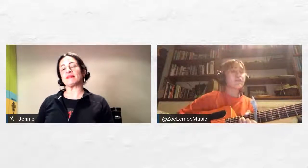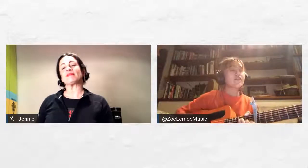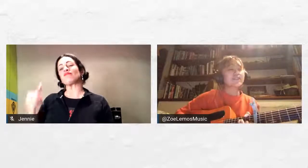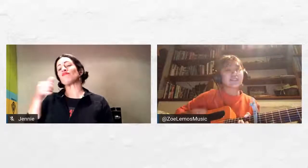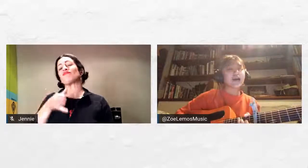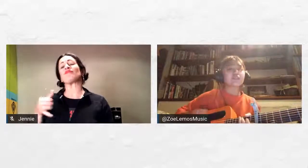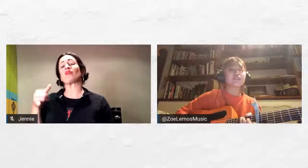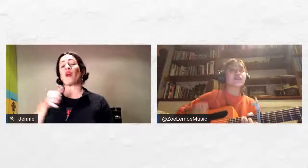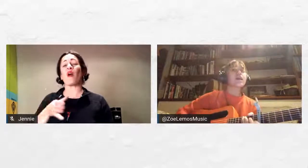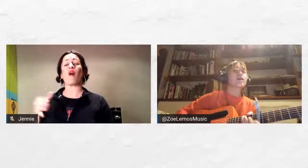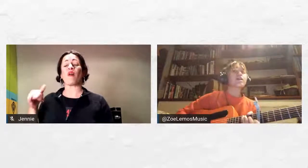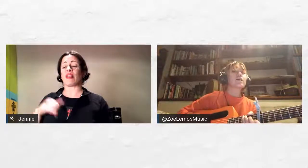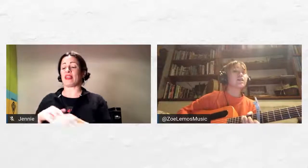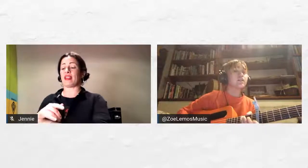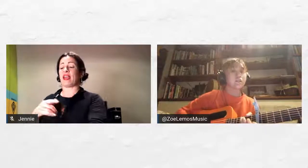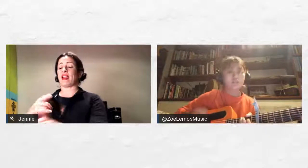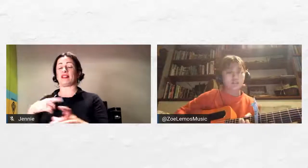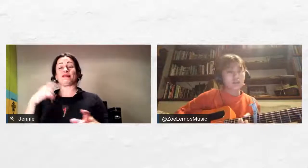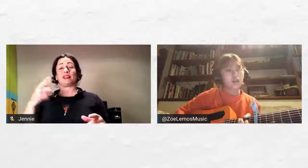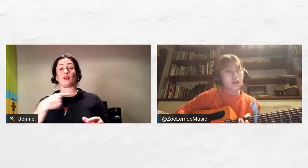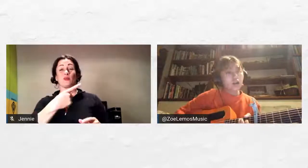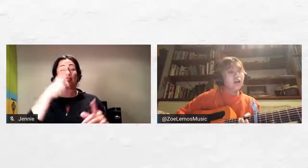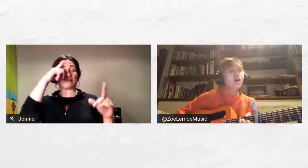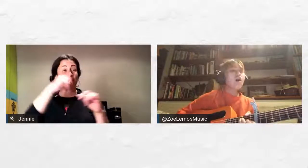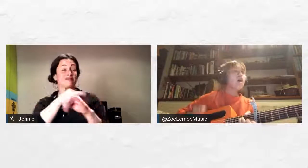Oh, things have changed.